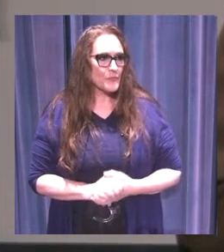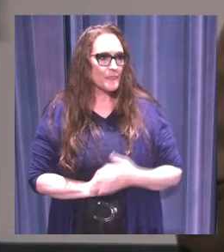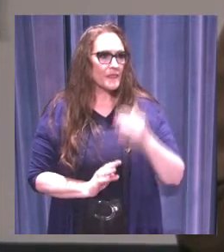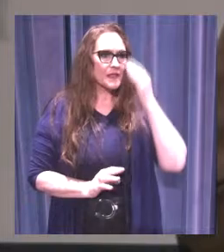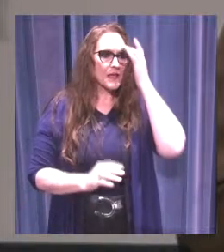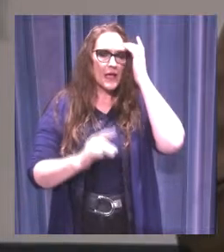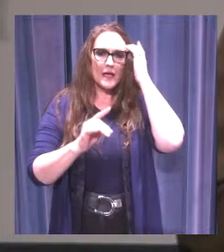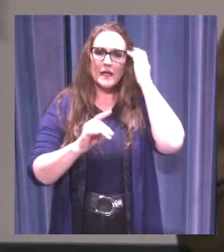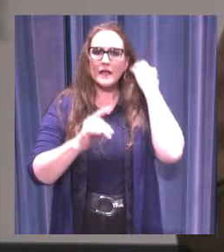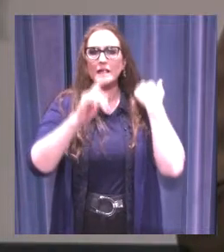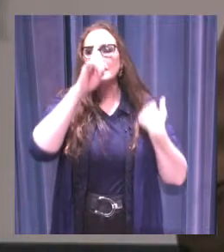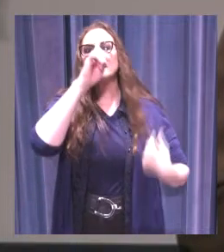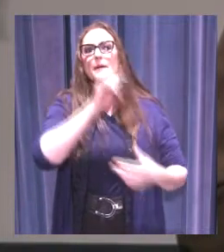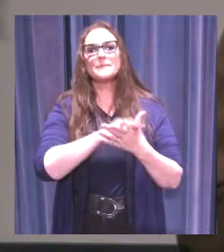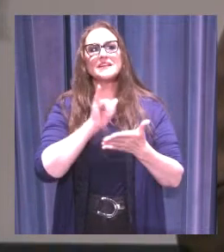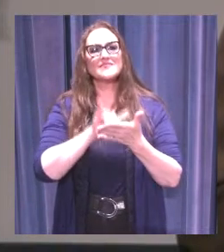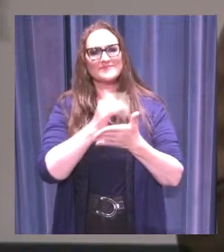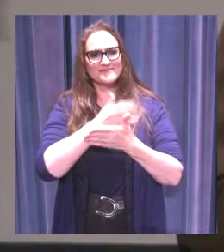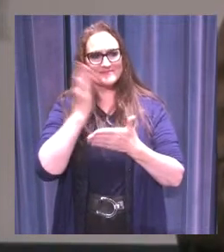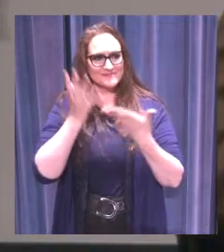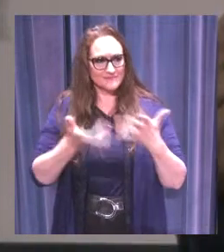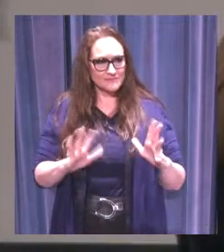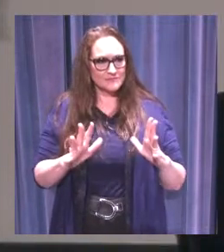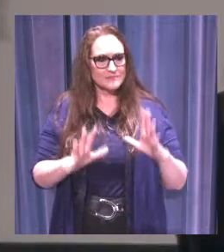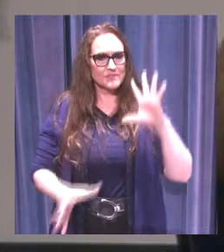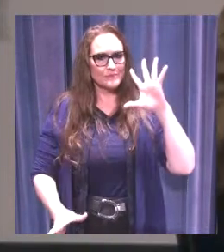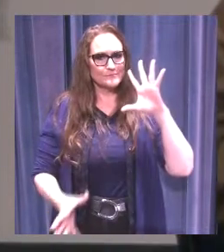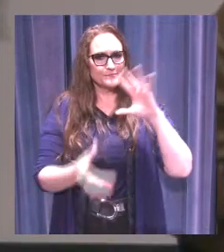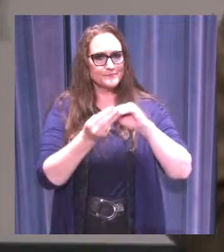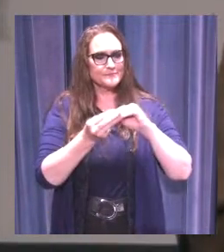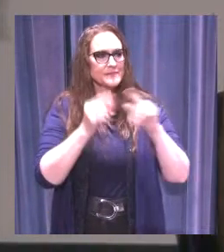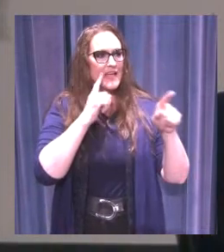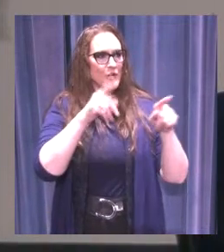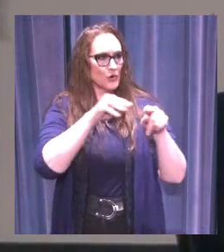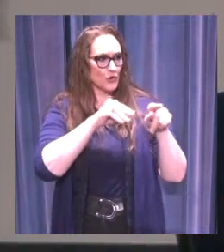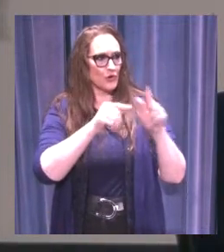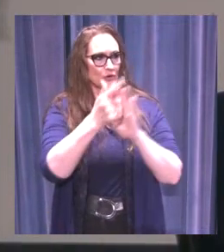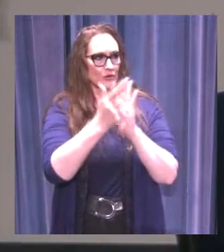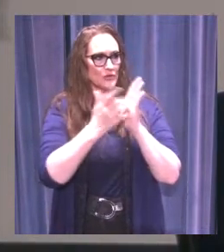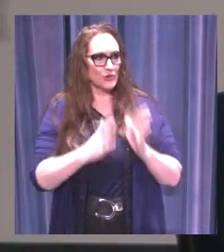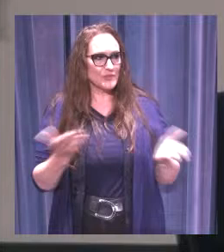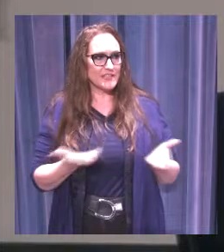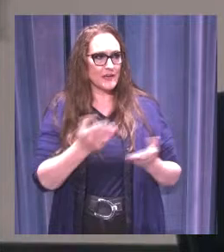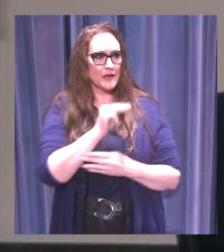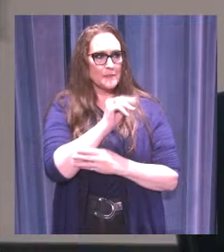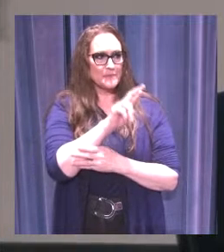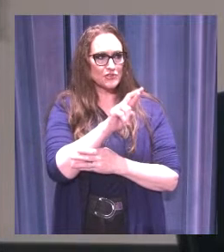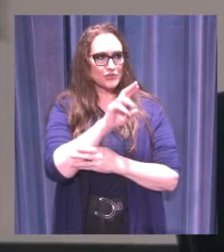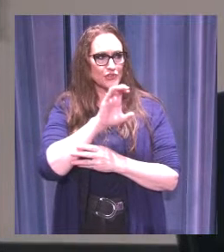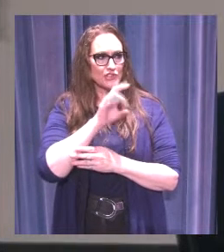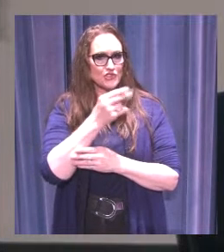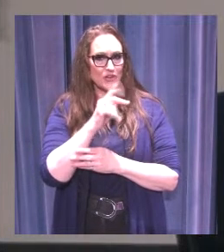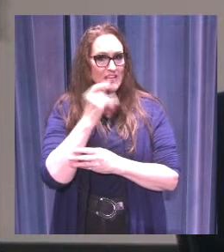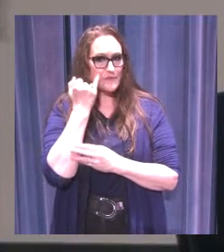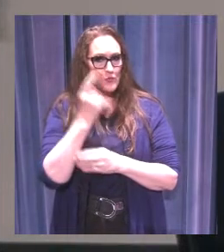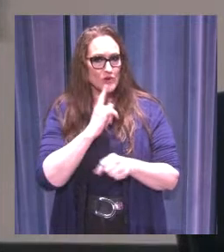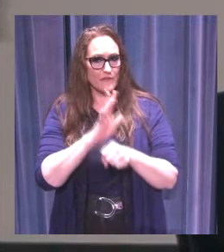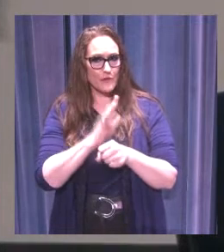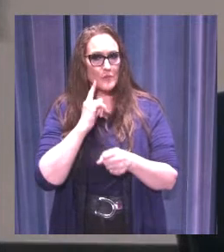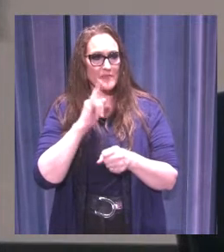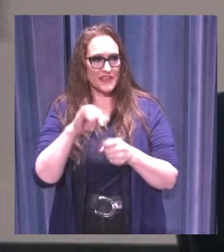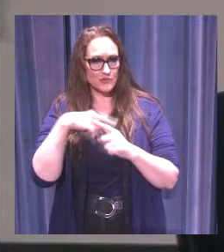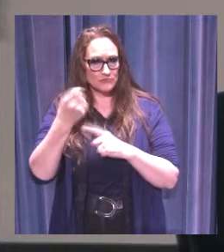I believe that is the agreement in a nutshell, and her counsel is here, Mr. Chuck, if you would like to confirm if that's the nature